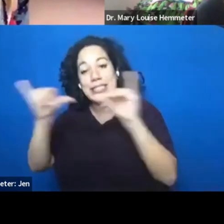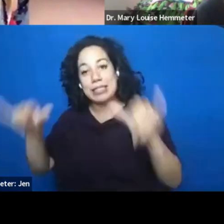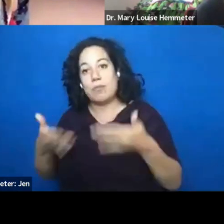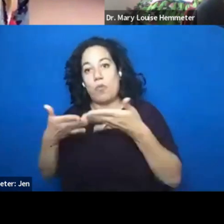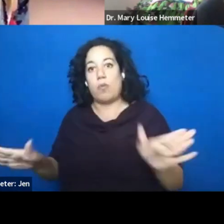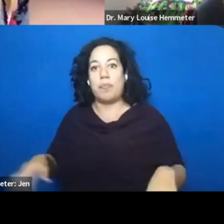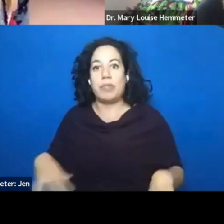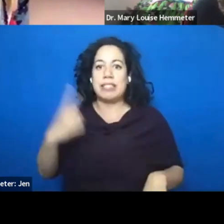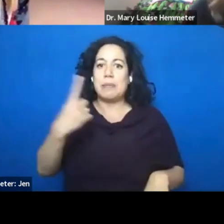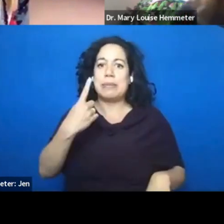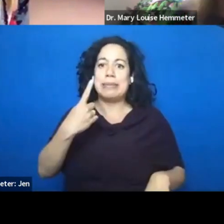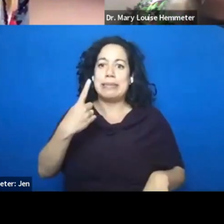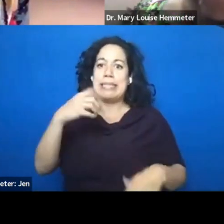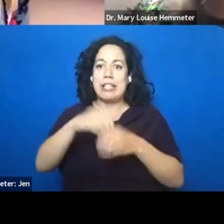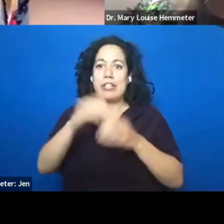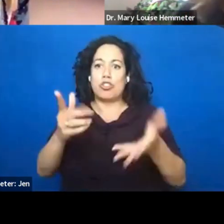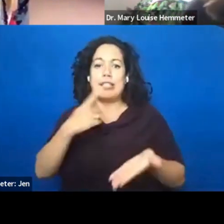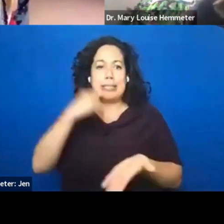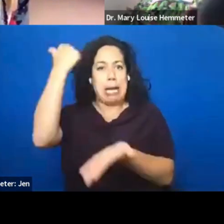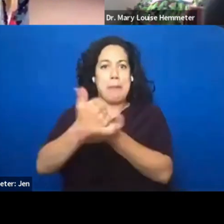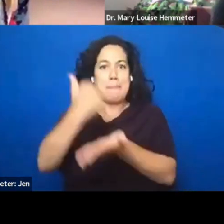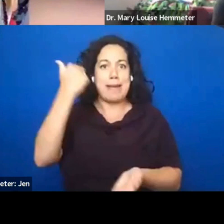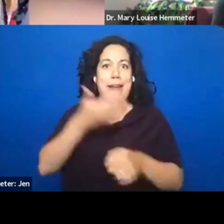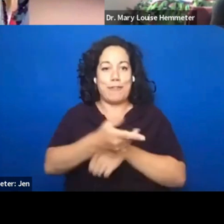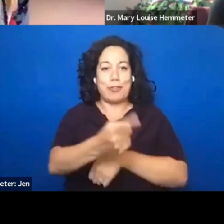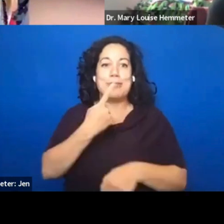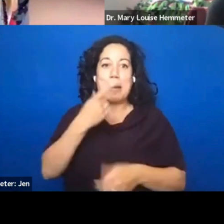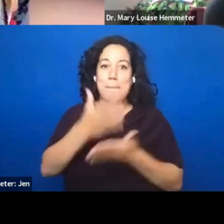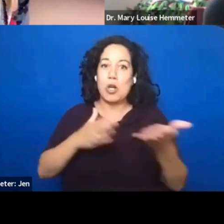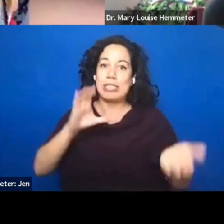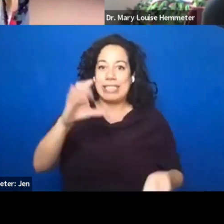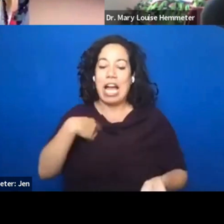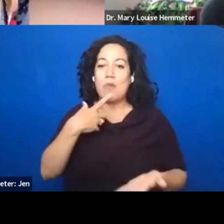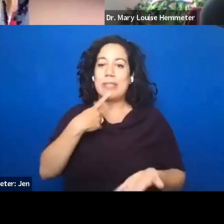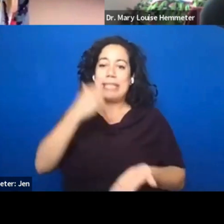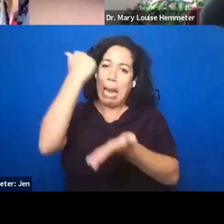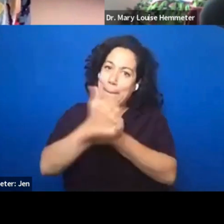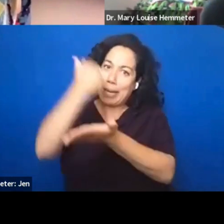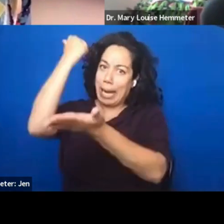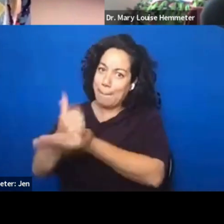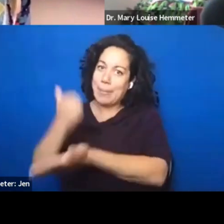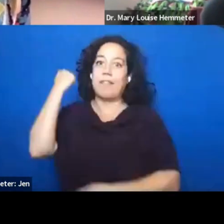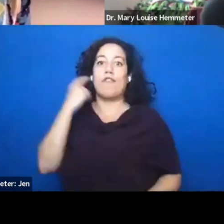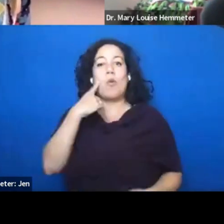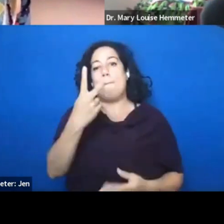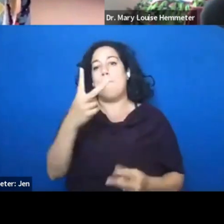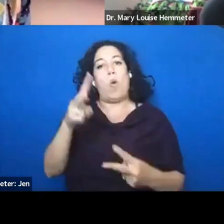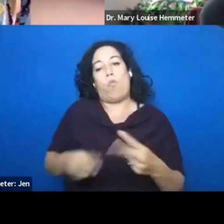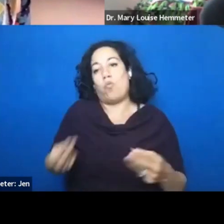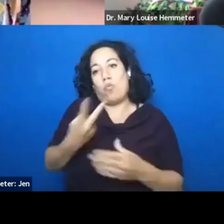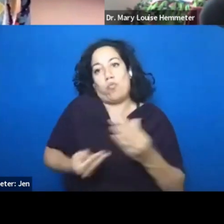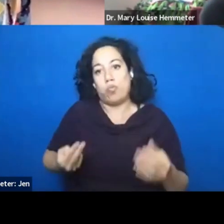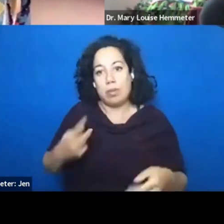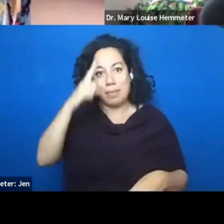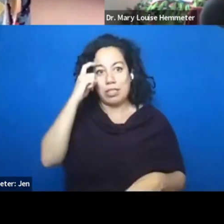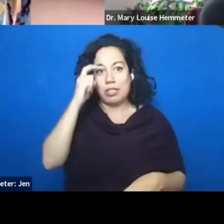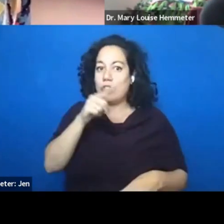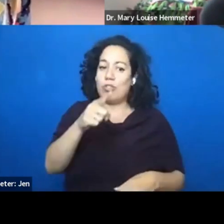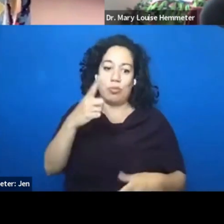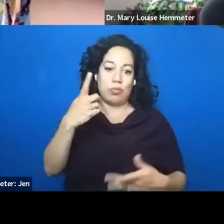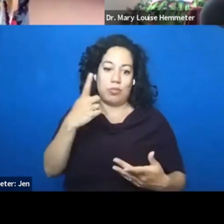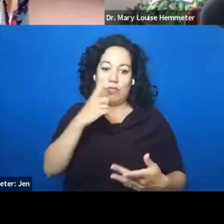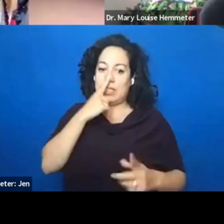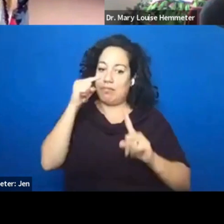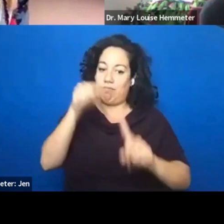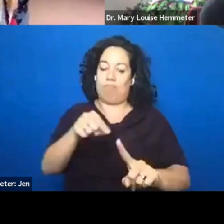said amen after you said part C, and I want to say amen, amen to both of them because Mary Louise, you are so dead